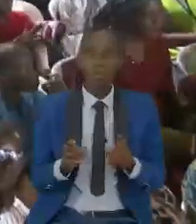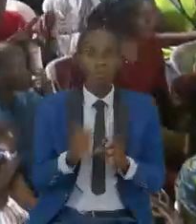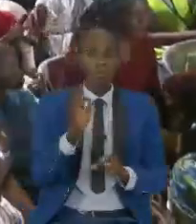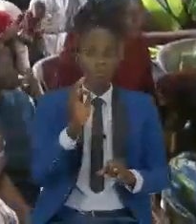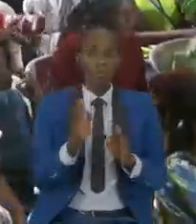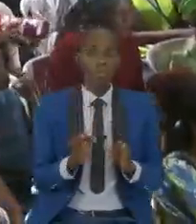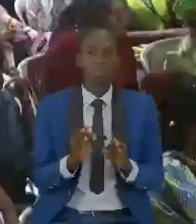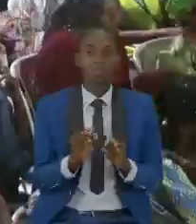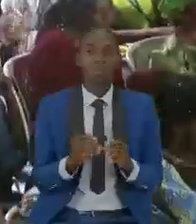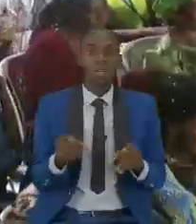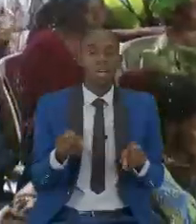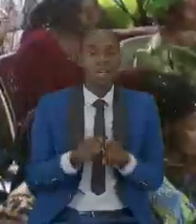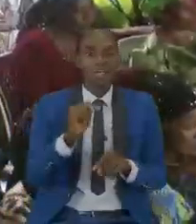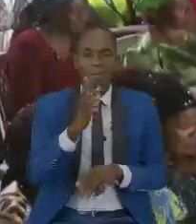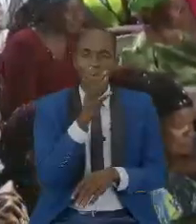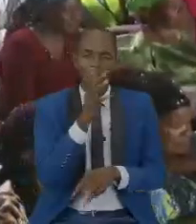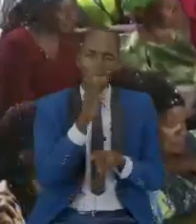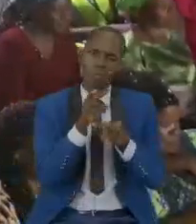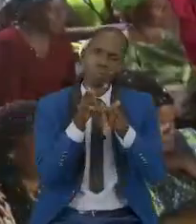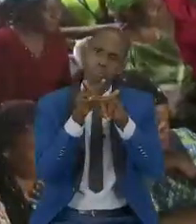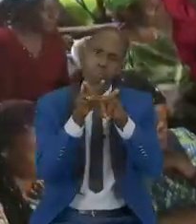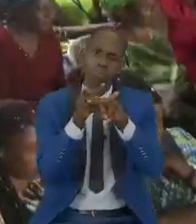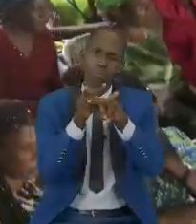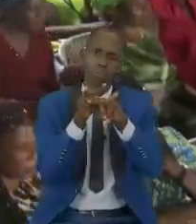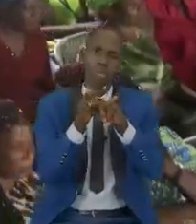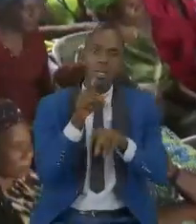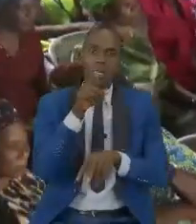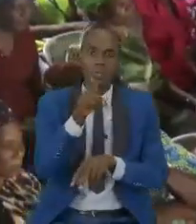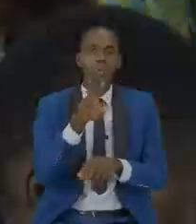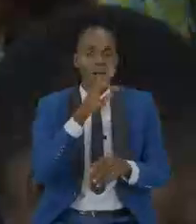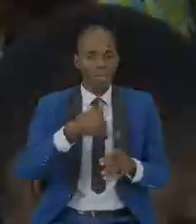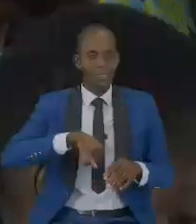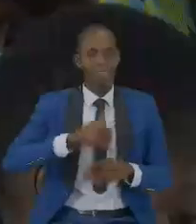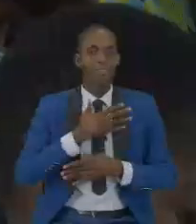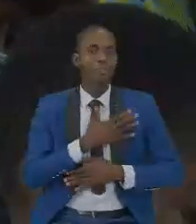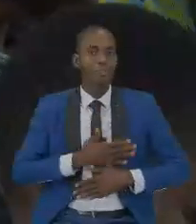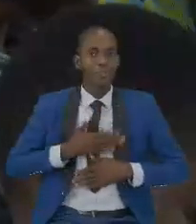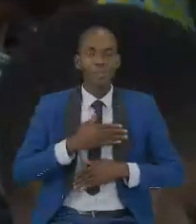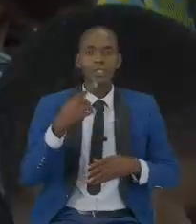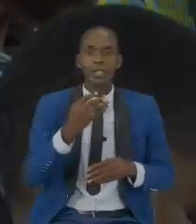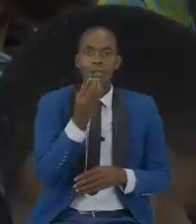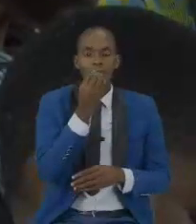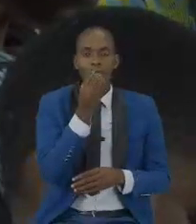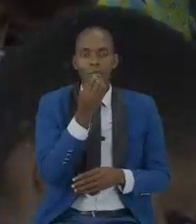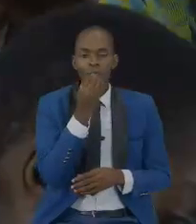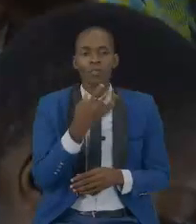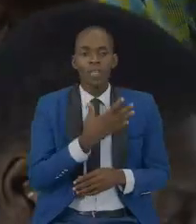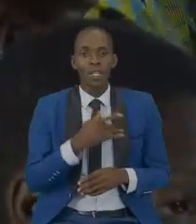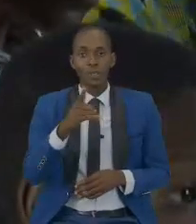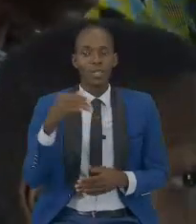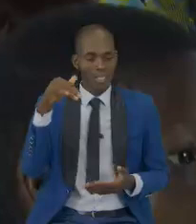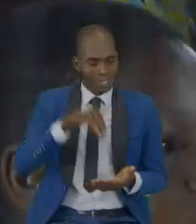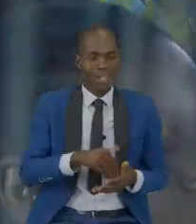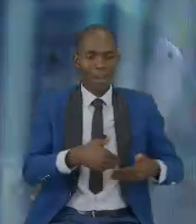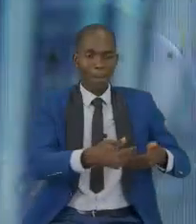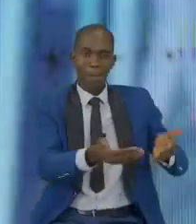your mother is looking at you and you're chewing the meat you stole, you put your hand in the pot